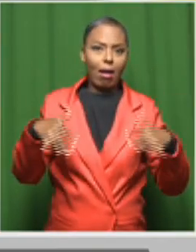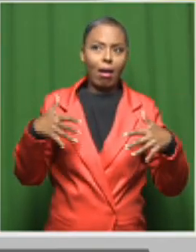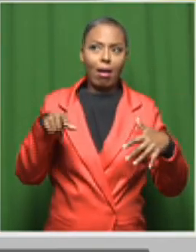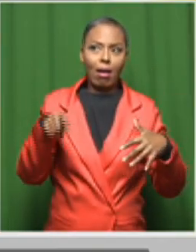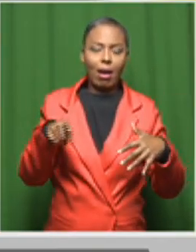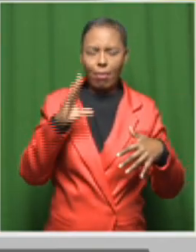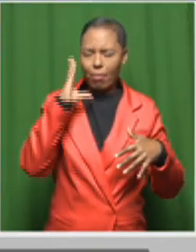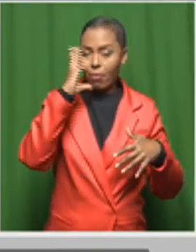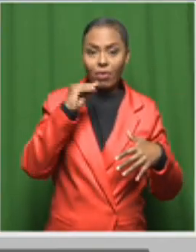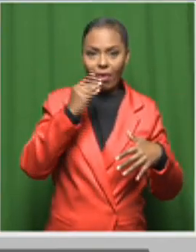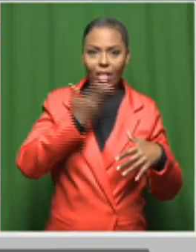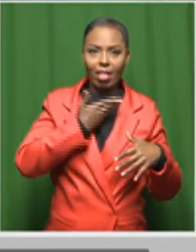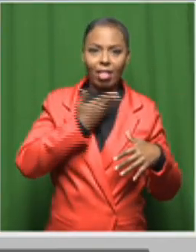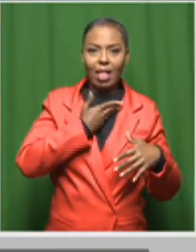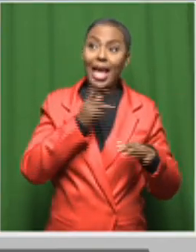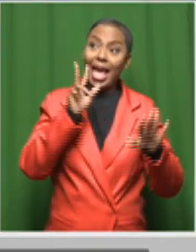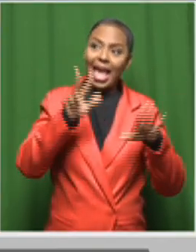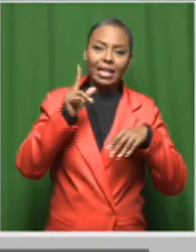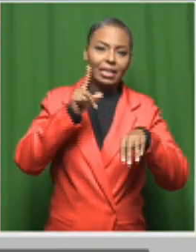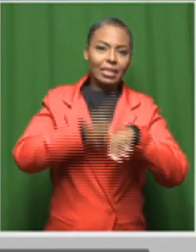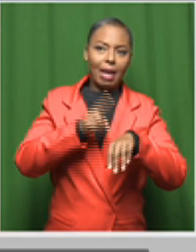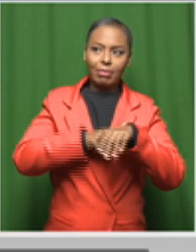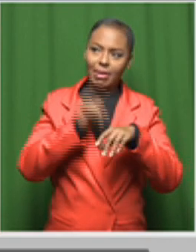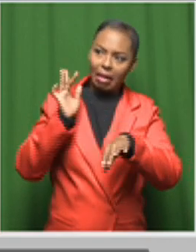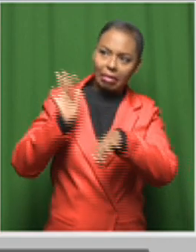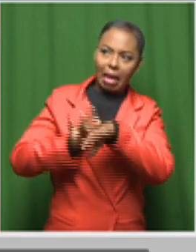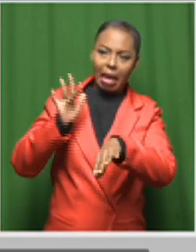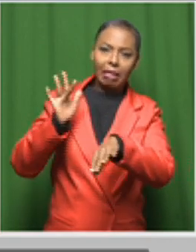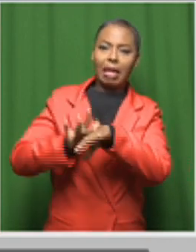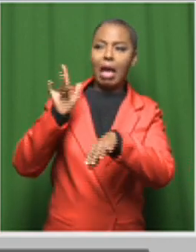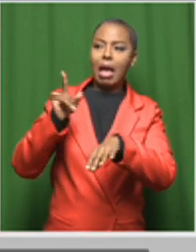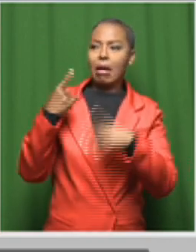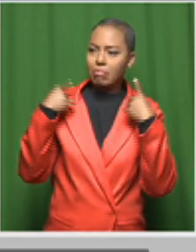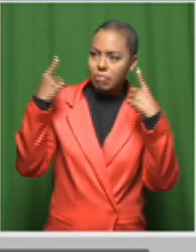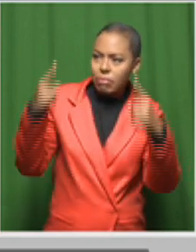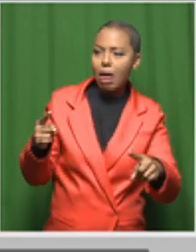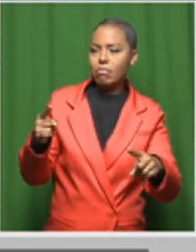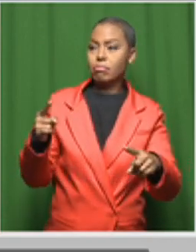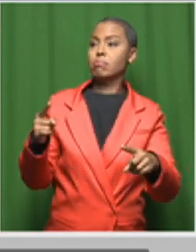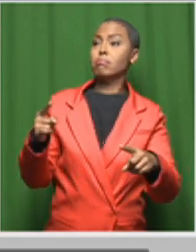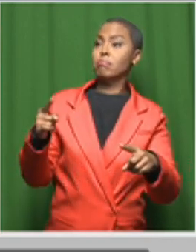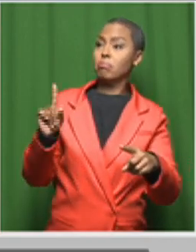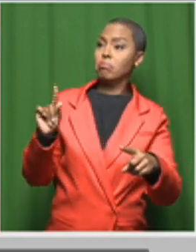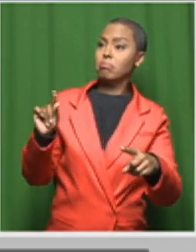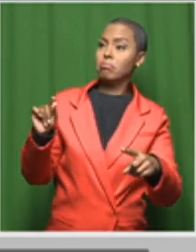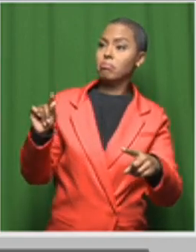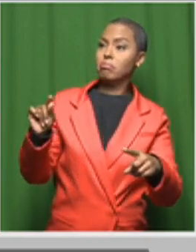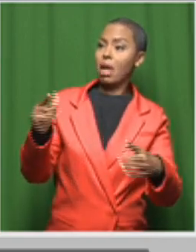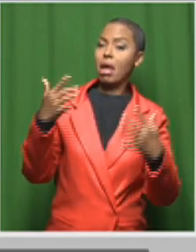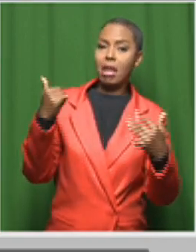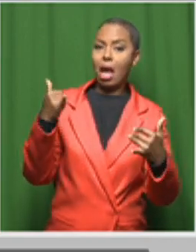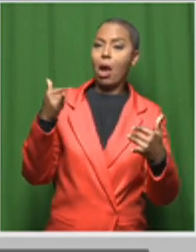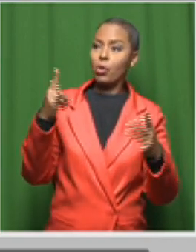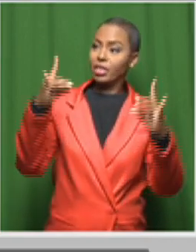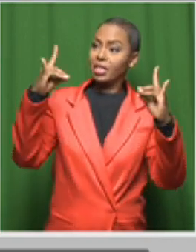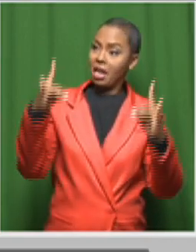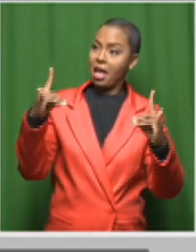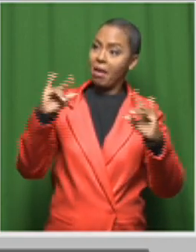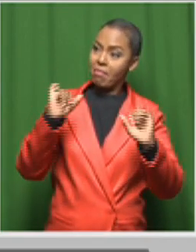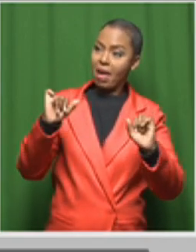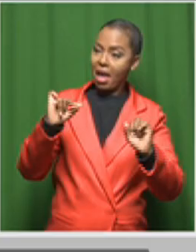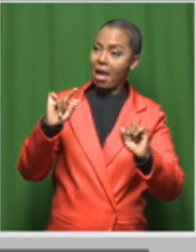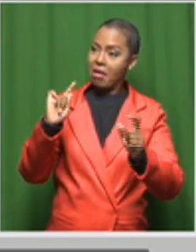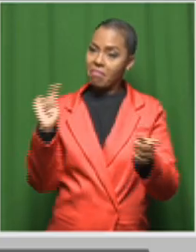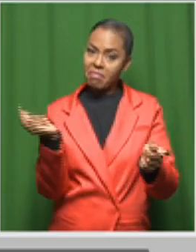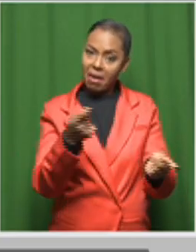times, funny enough, over the years. Oh my gosh. And I've seen how the stadium has transformed. And, we played the Olympic Games